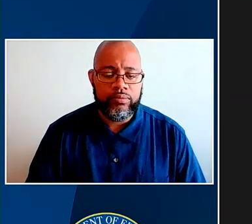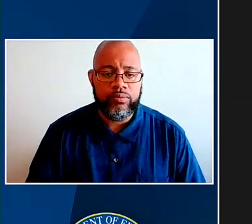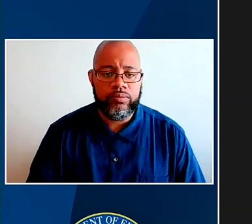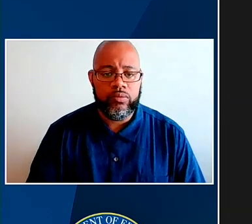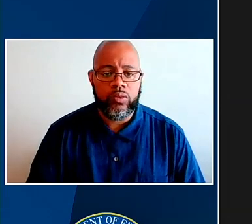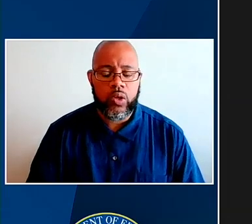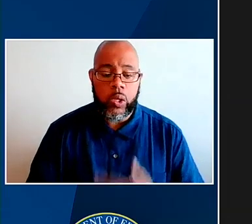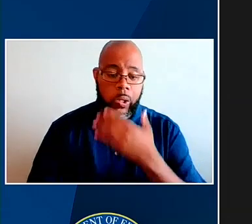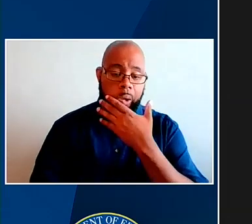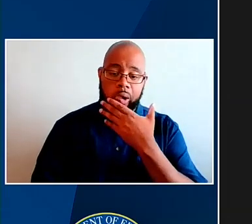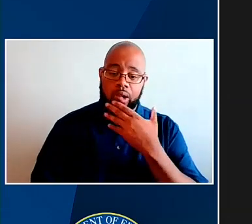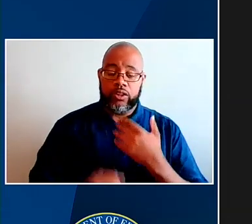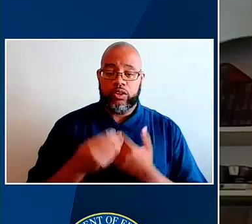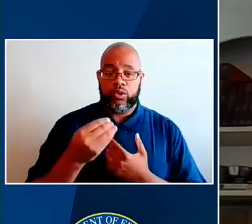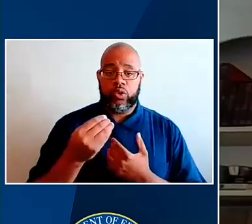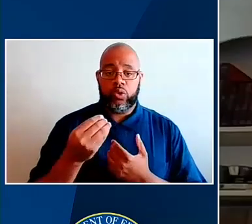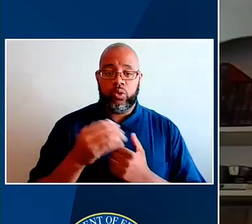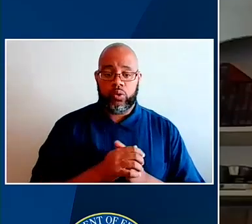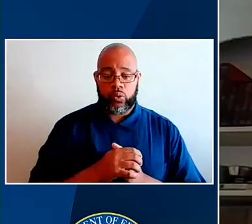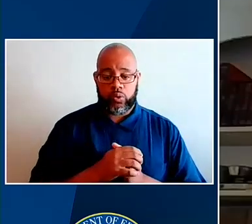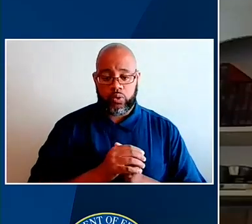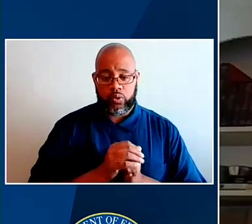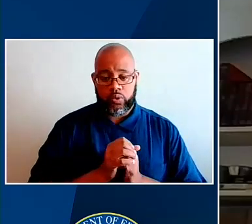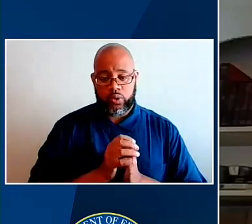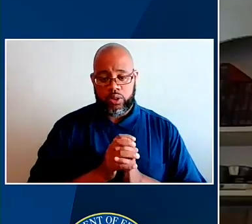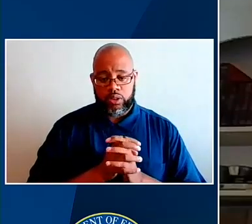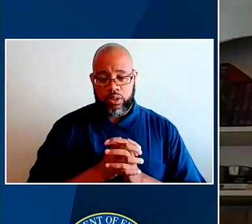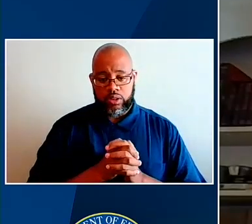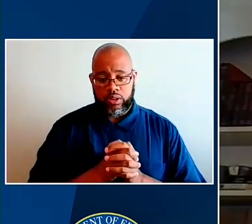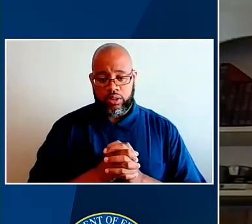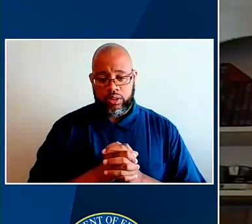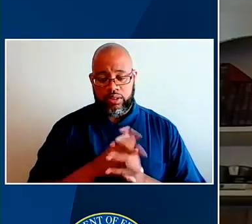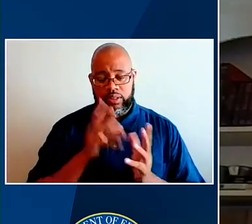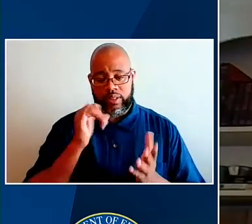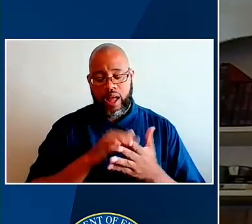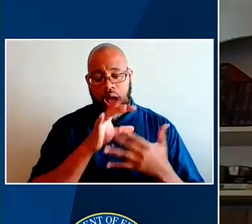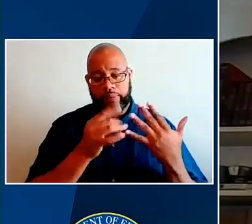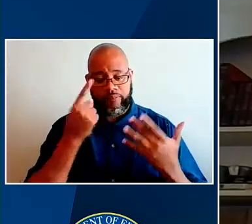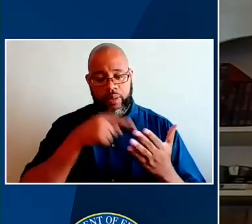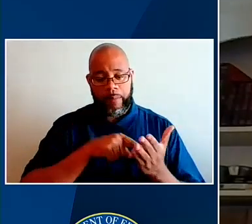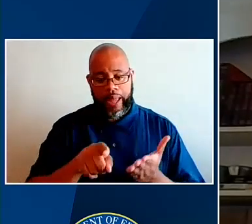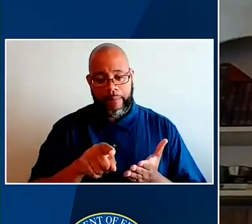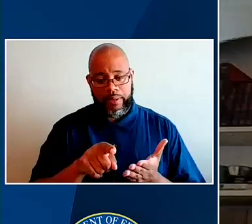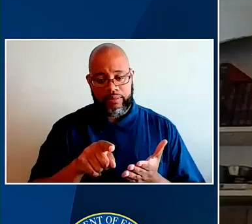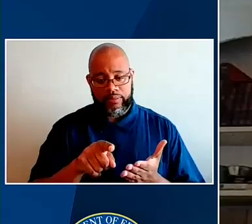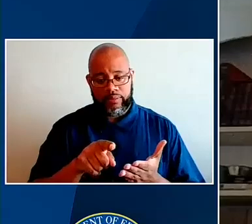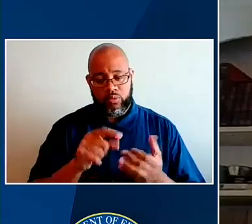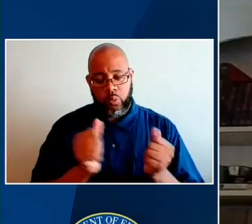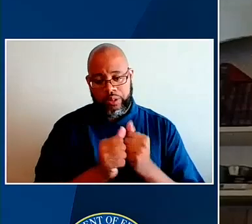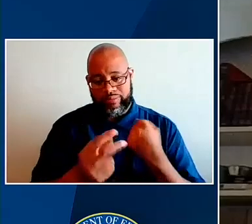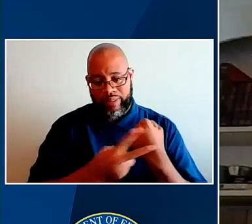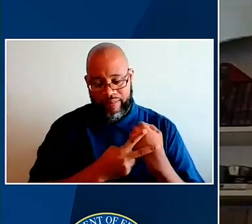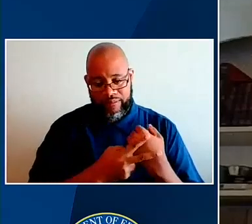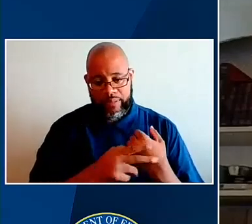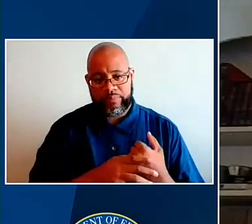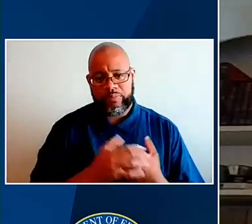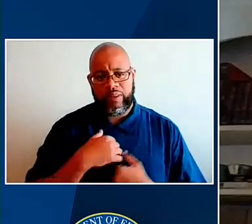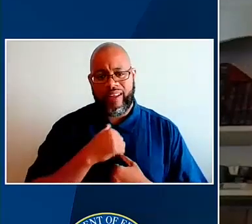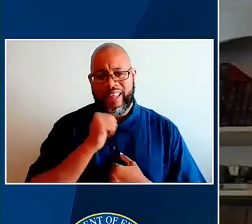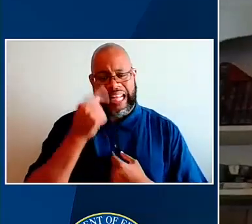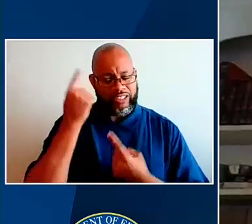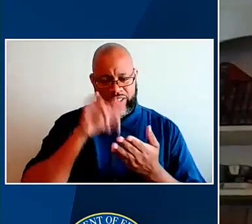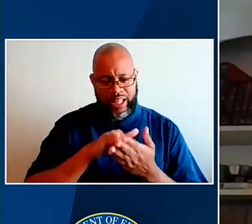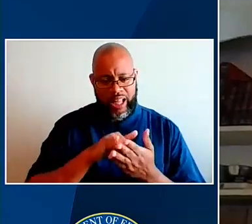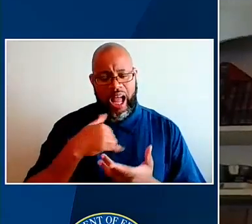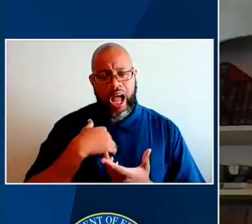So as far as like aligning the options for repayment with SAVE, we've not considered that.